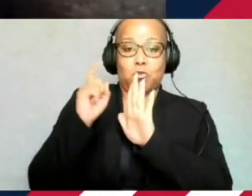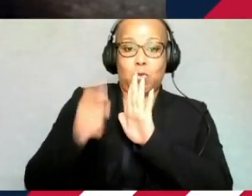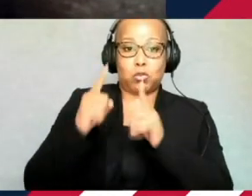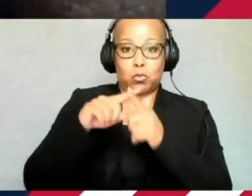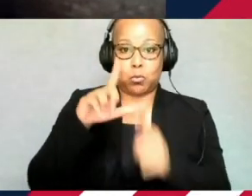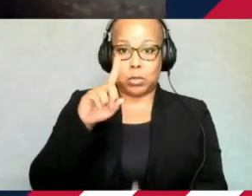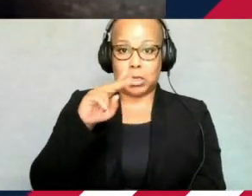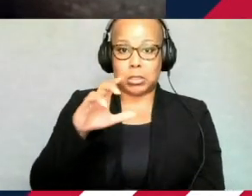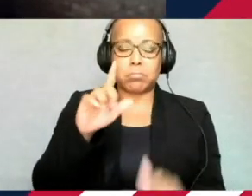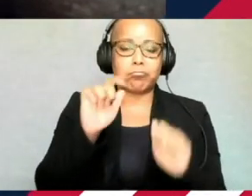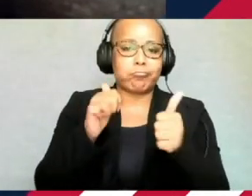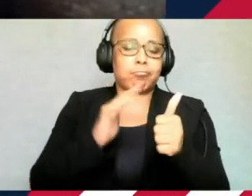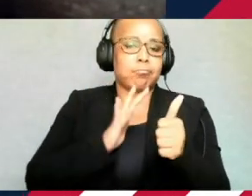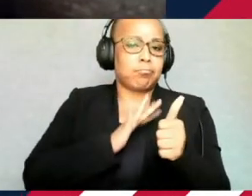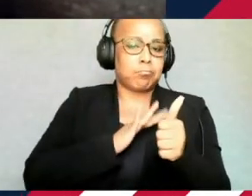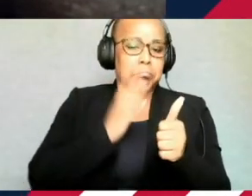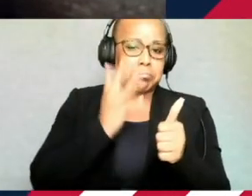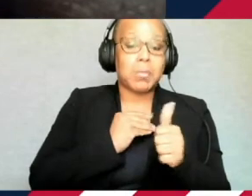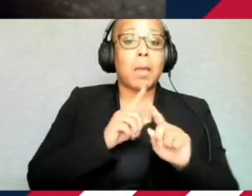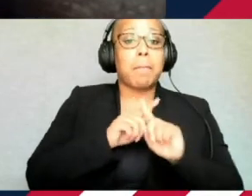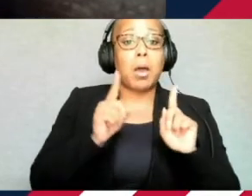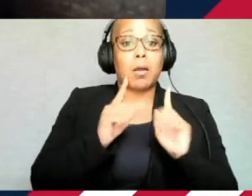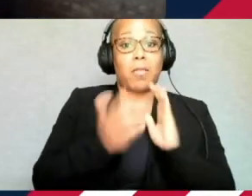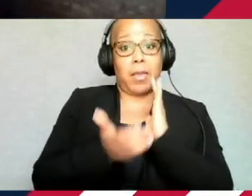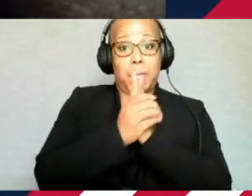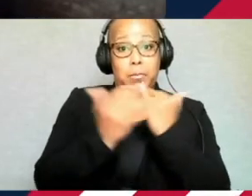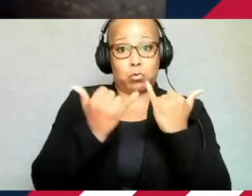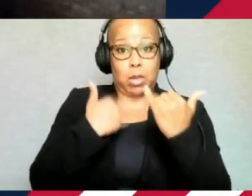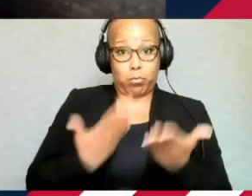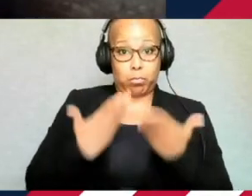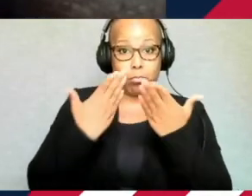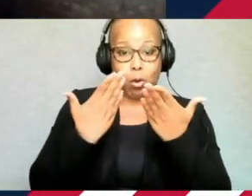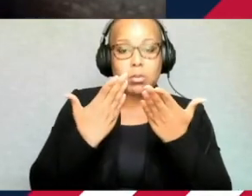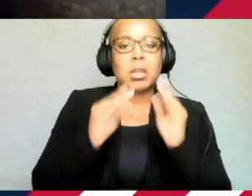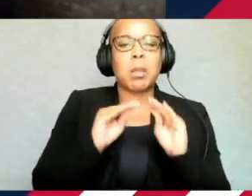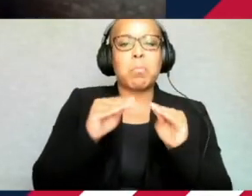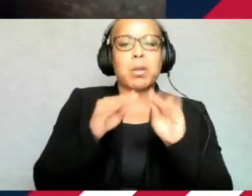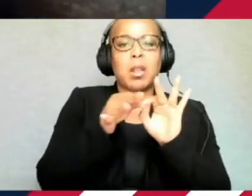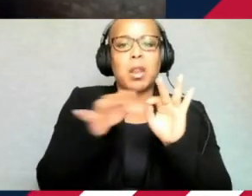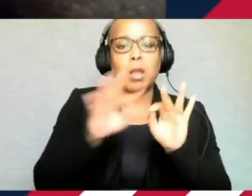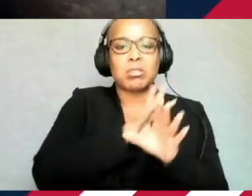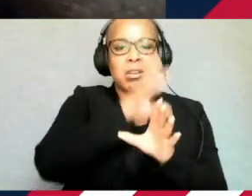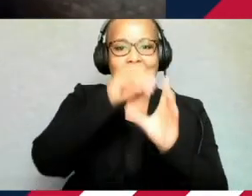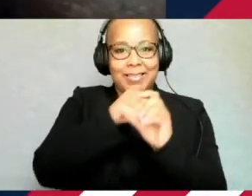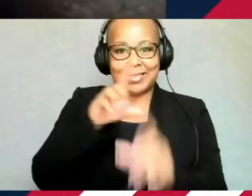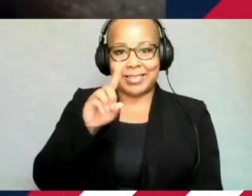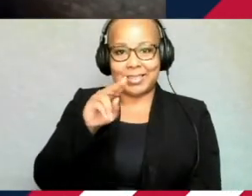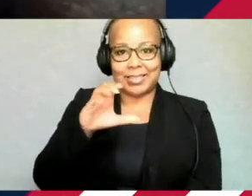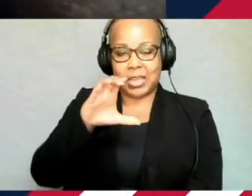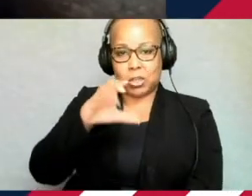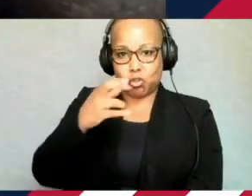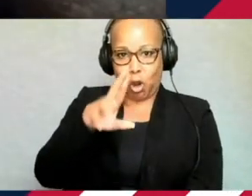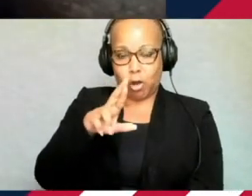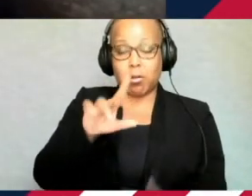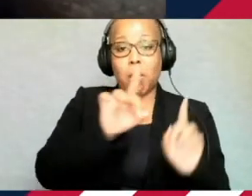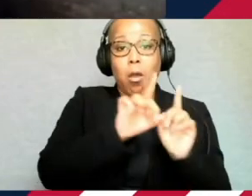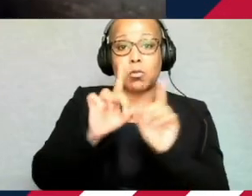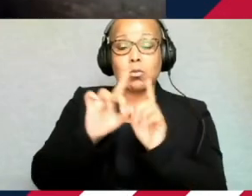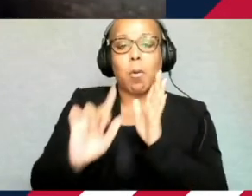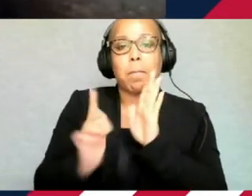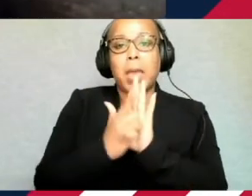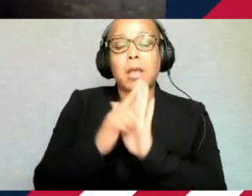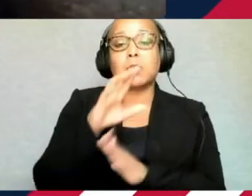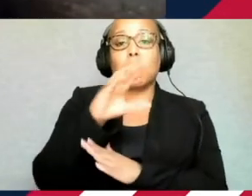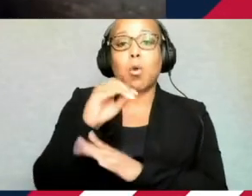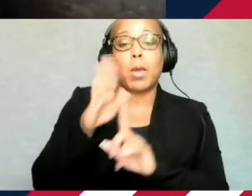fantastic. The amendment today that I'm proposing puts this language into the DNC charter and also bans corporate lobbyists